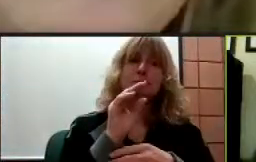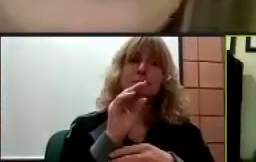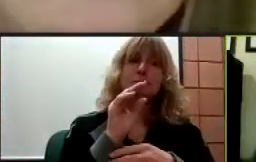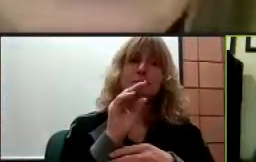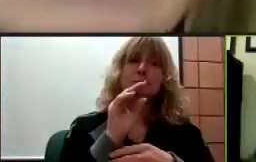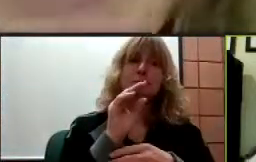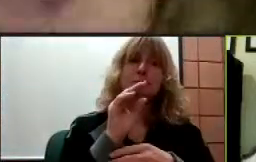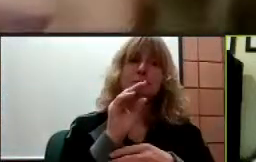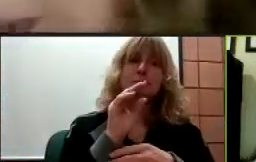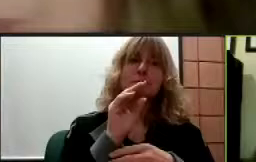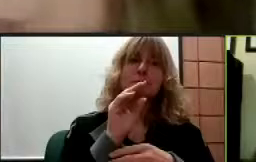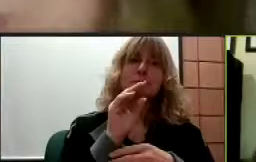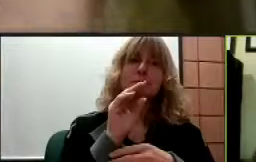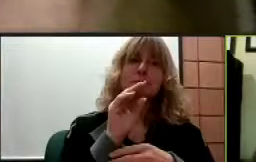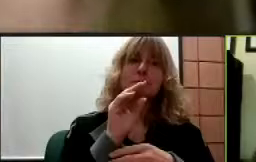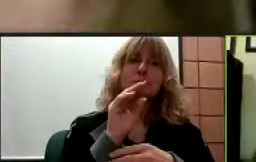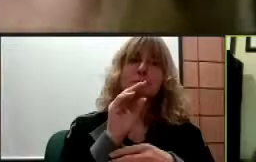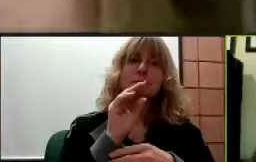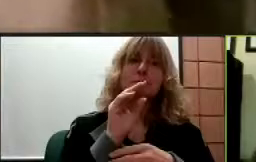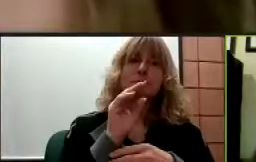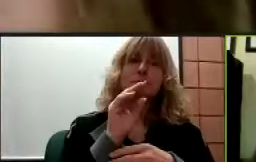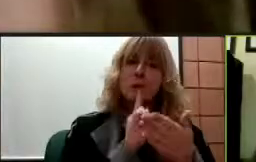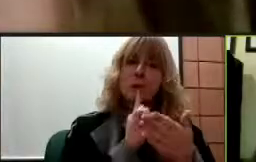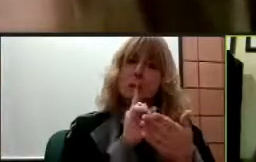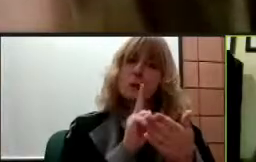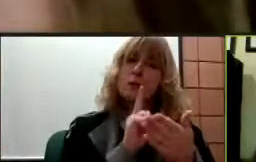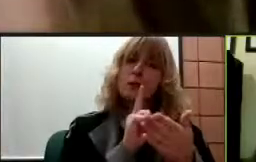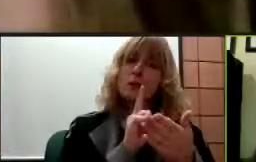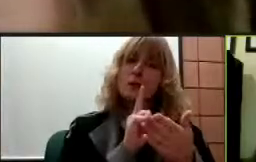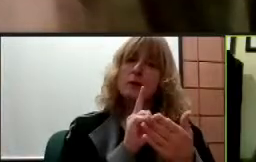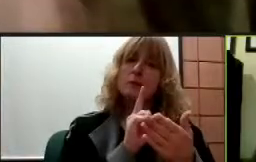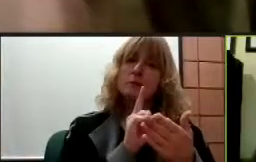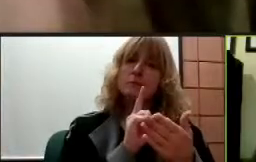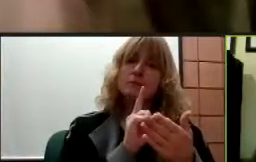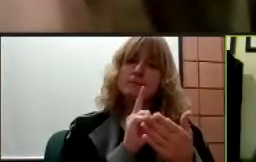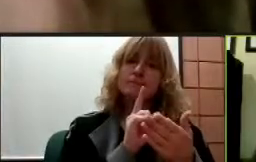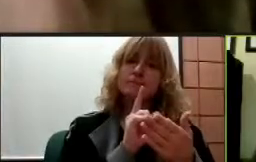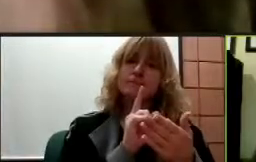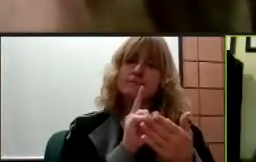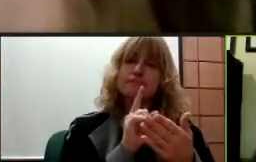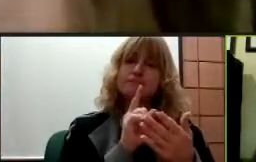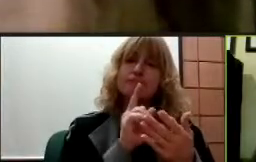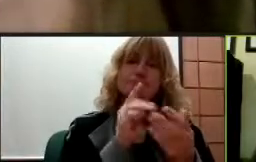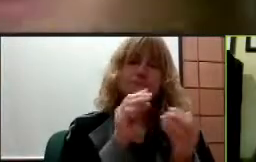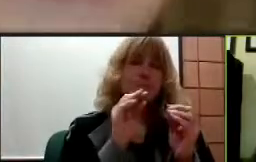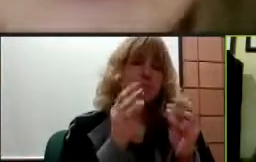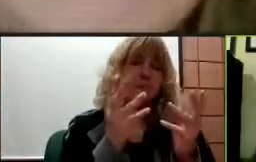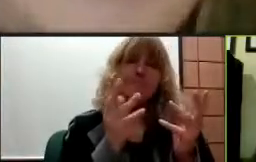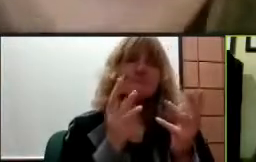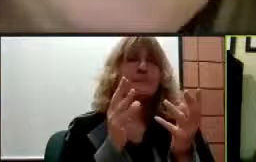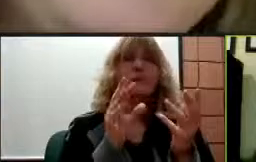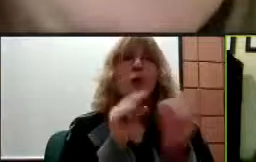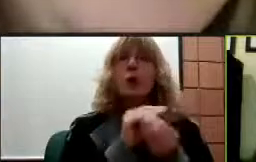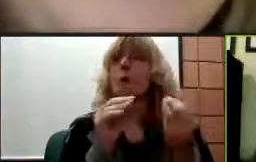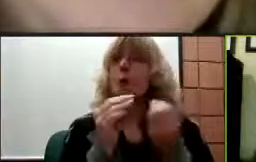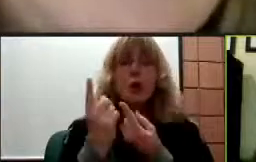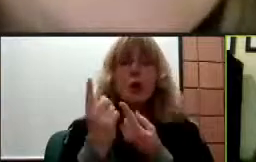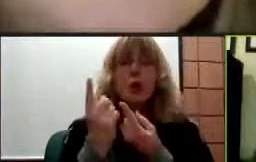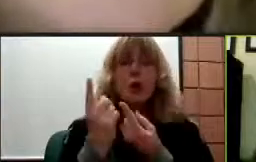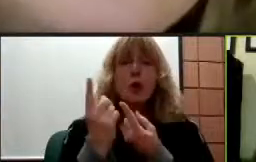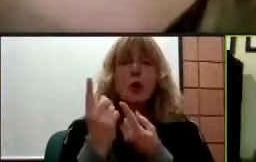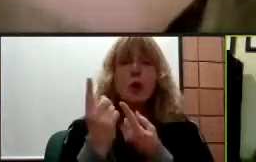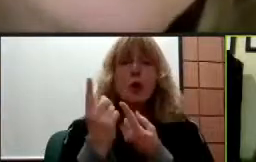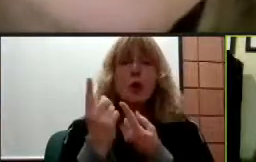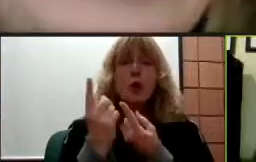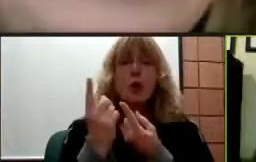really helpful. I want to just make sure that no more questions came in. They did not. And